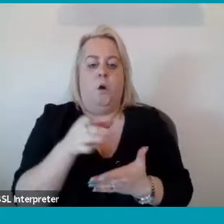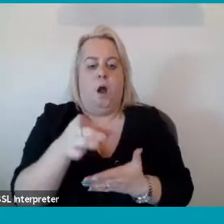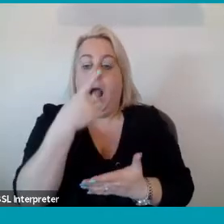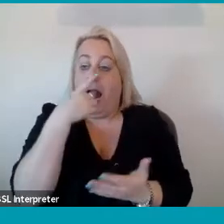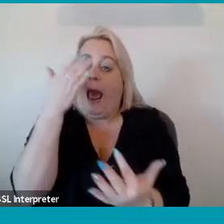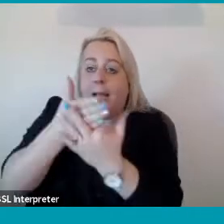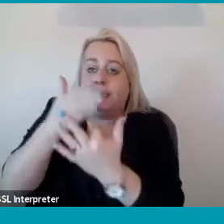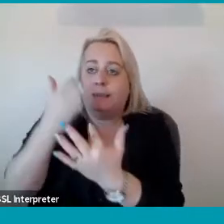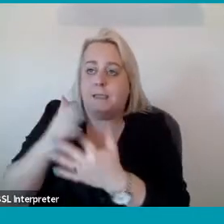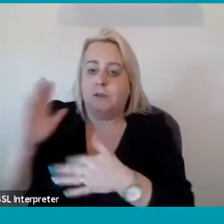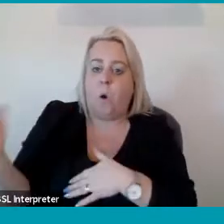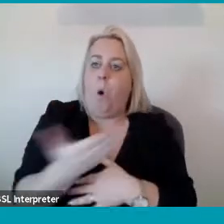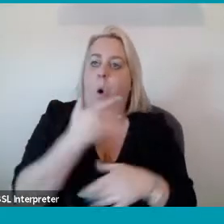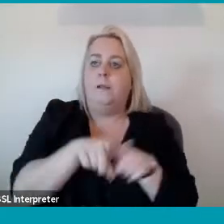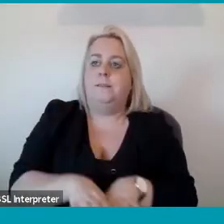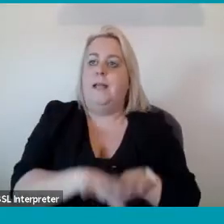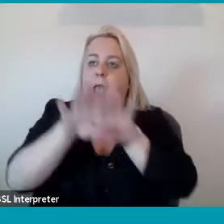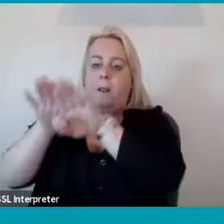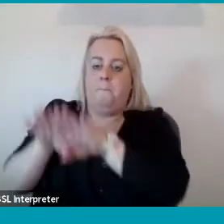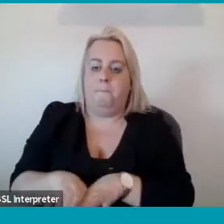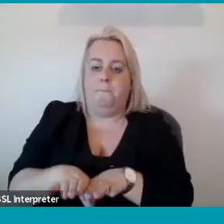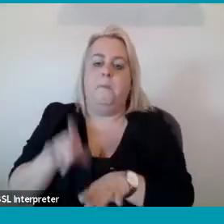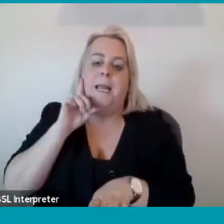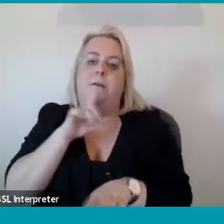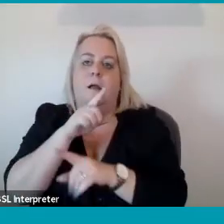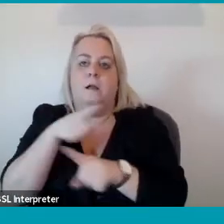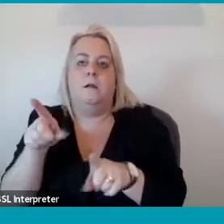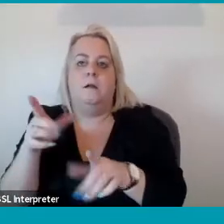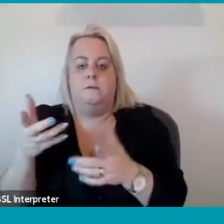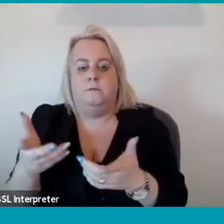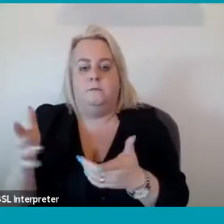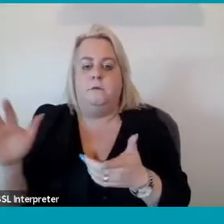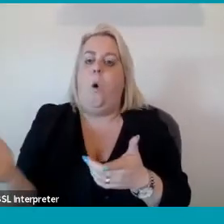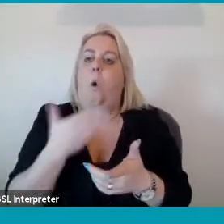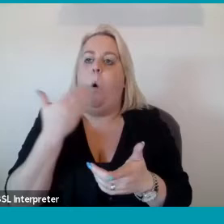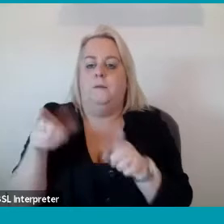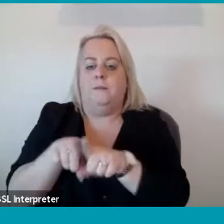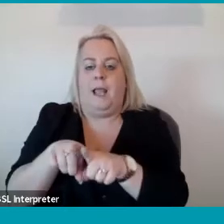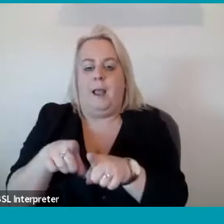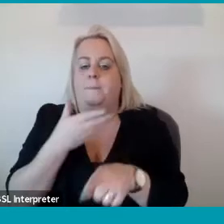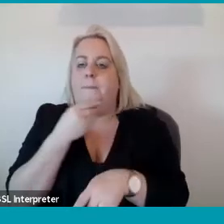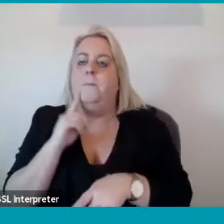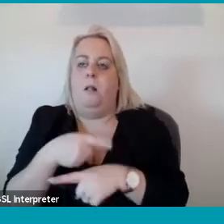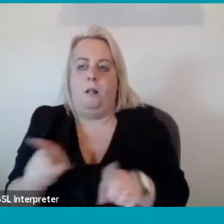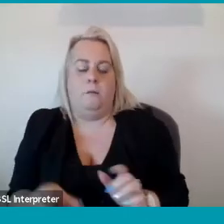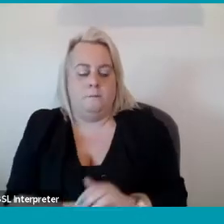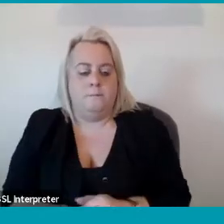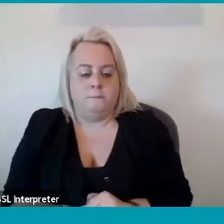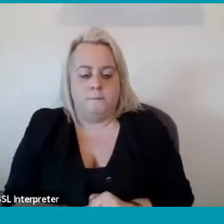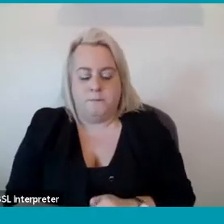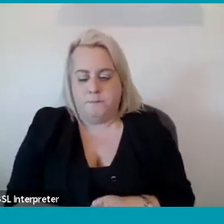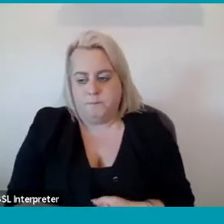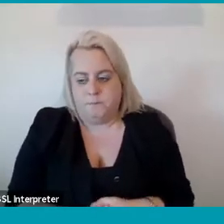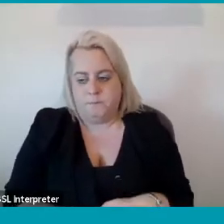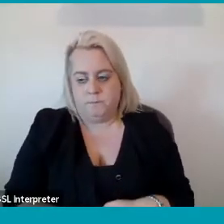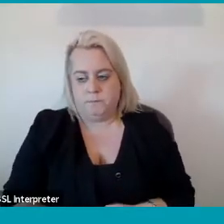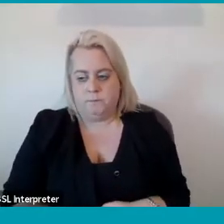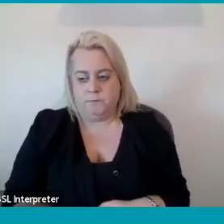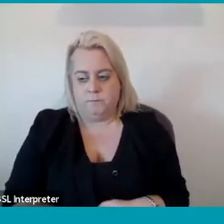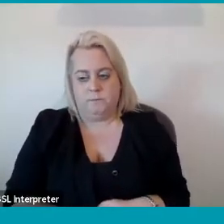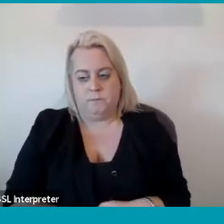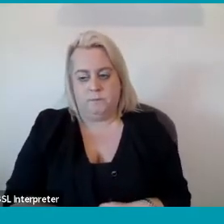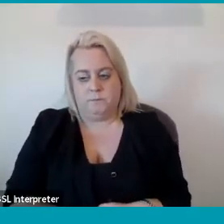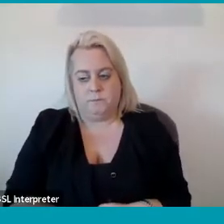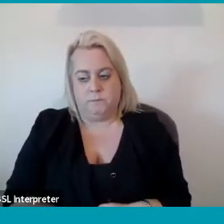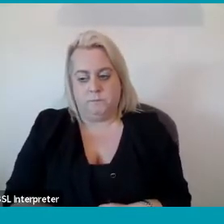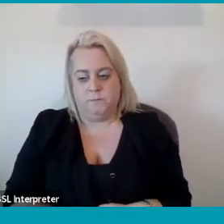things differently. That's fine. And what we'll see, I think, as we go through this webinar is that those things that we put in